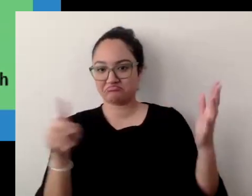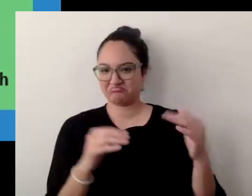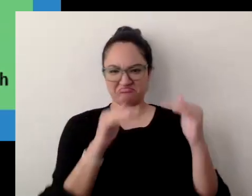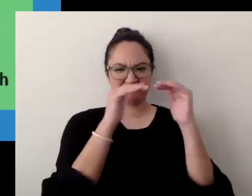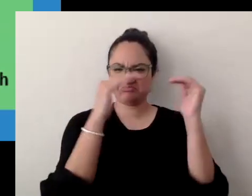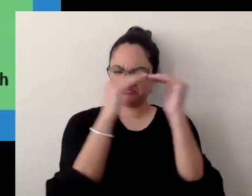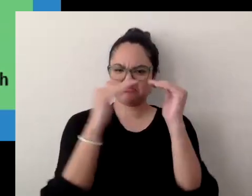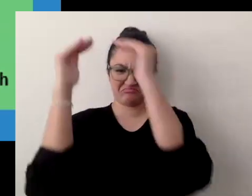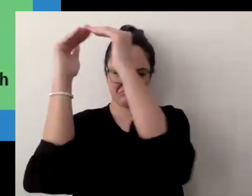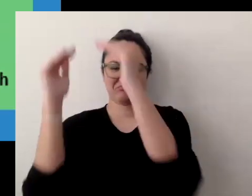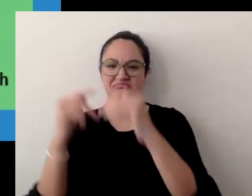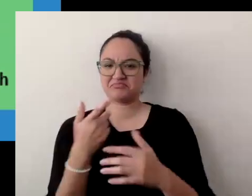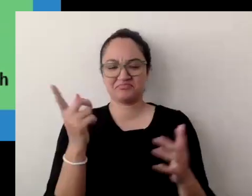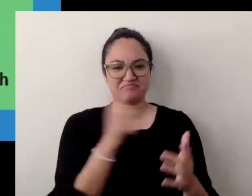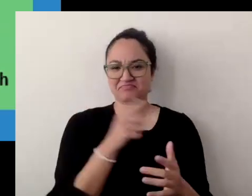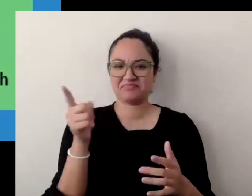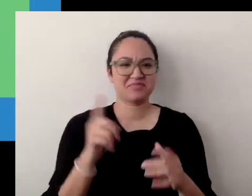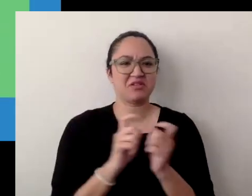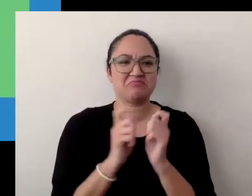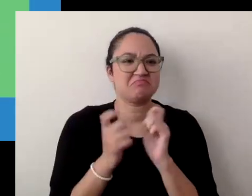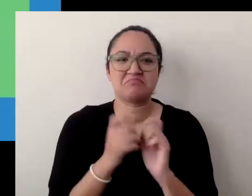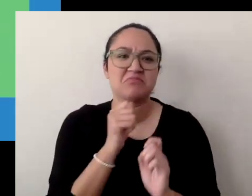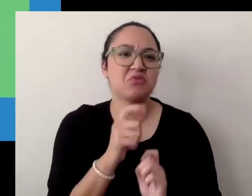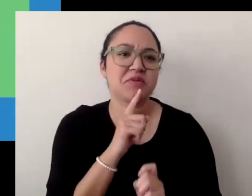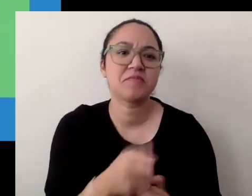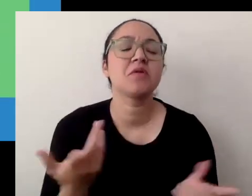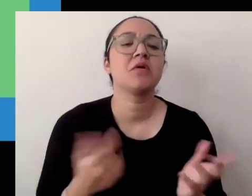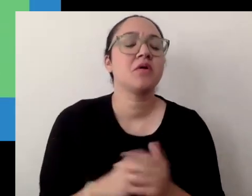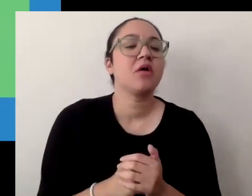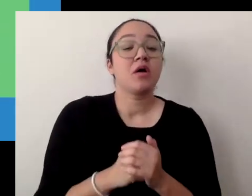these terms and who is choosing not to use these terms.